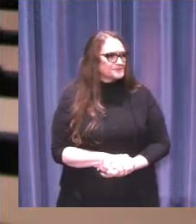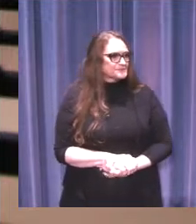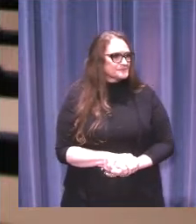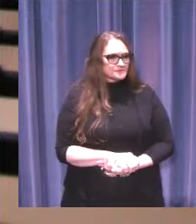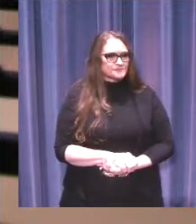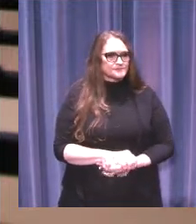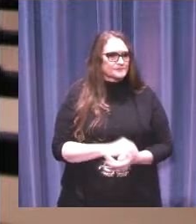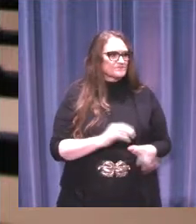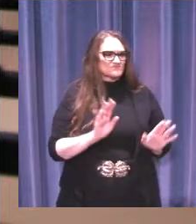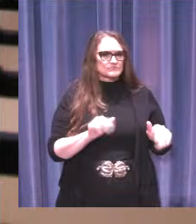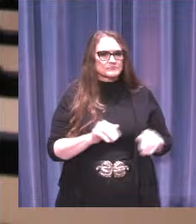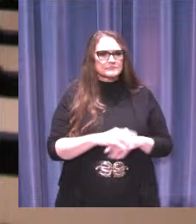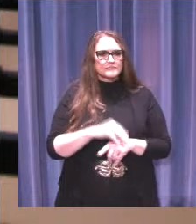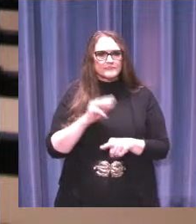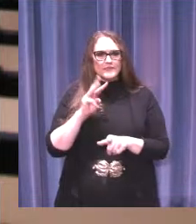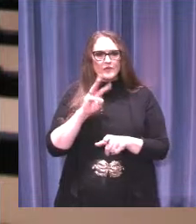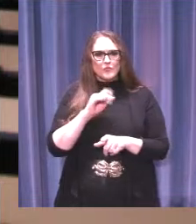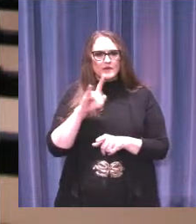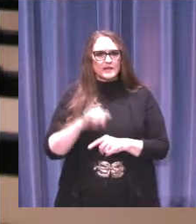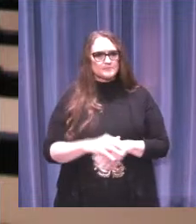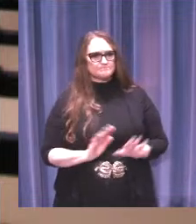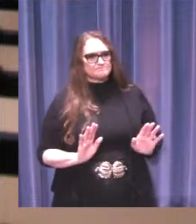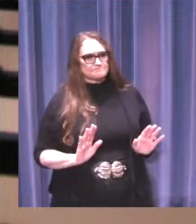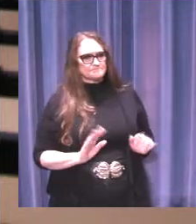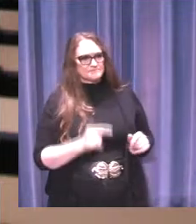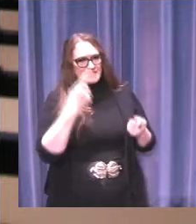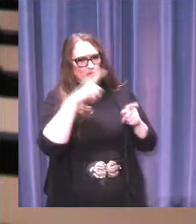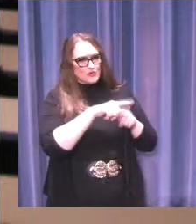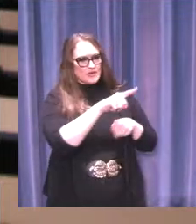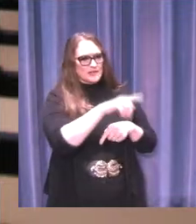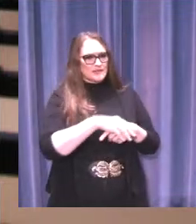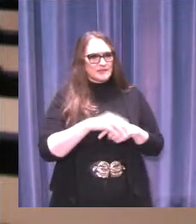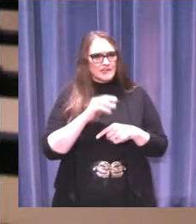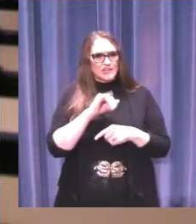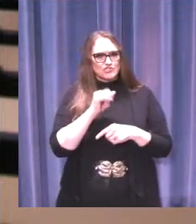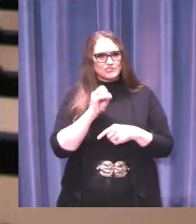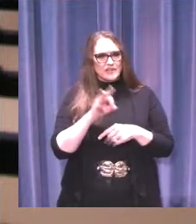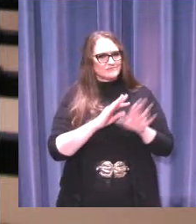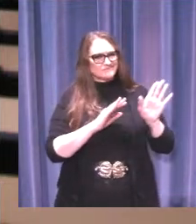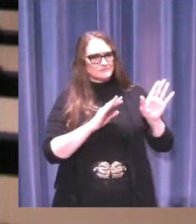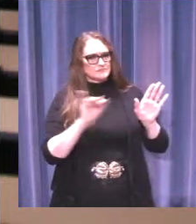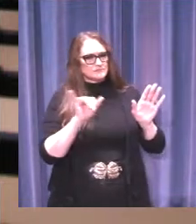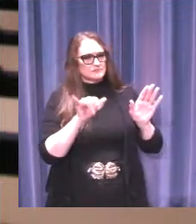Wendy? Jeff? Sue?